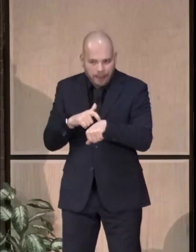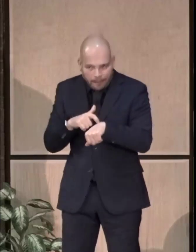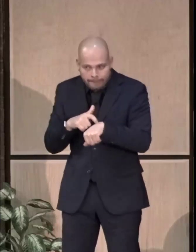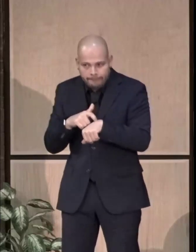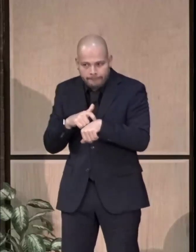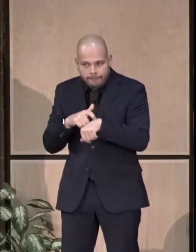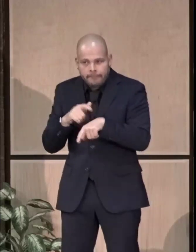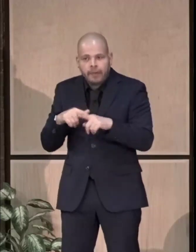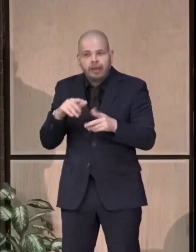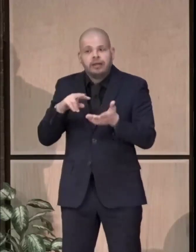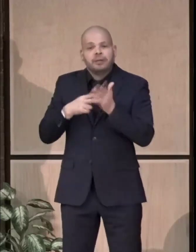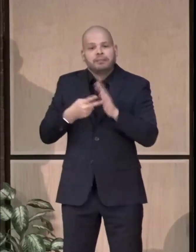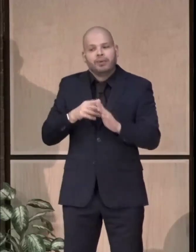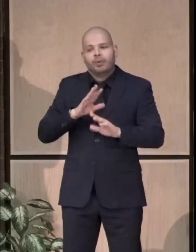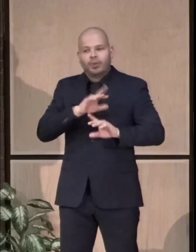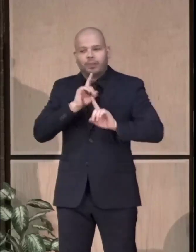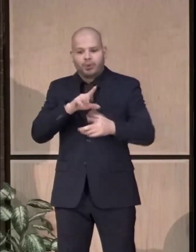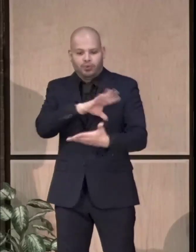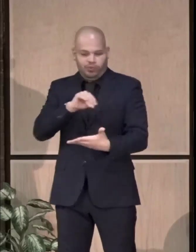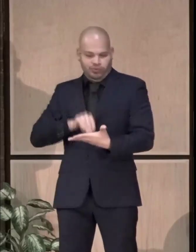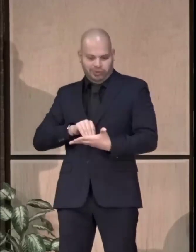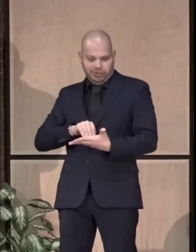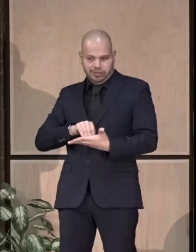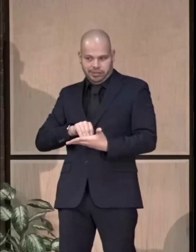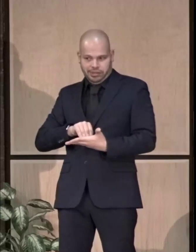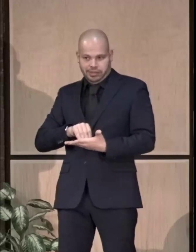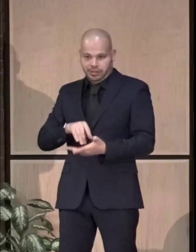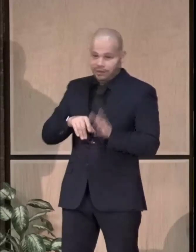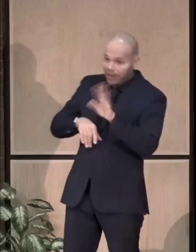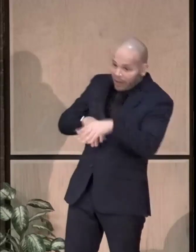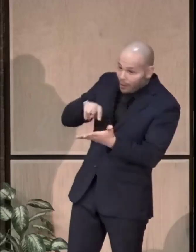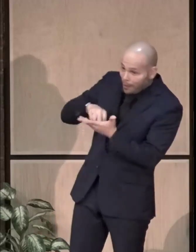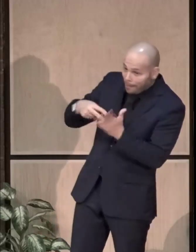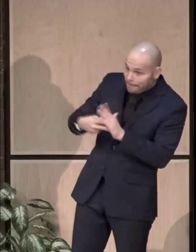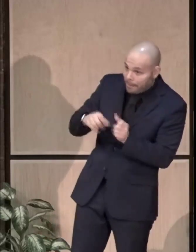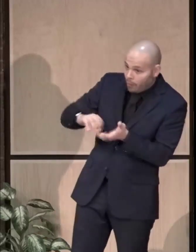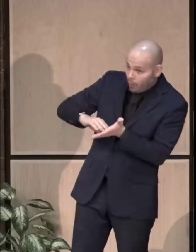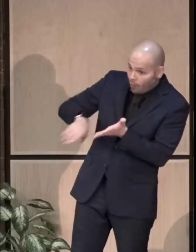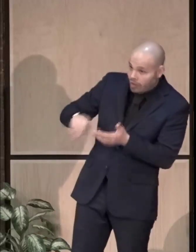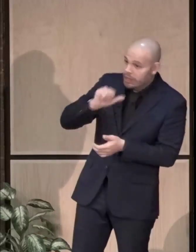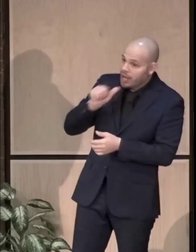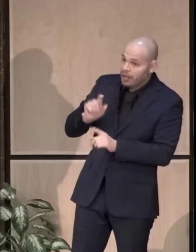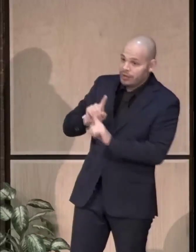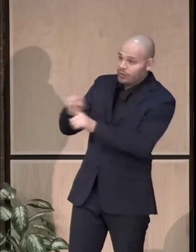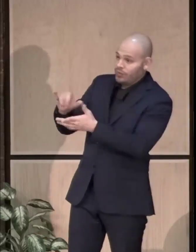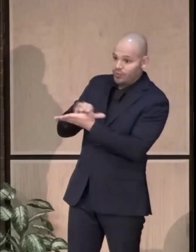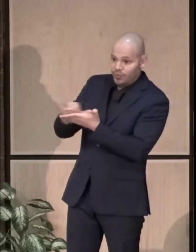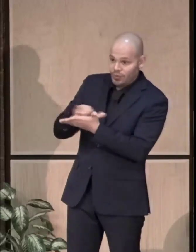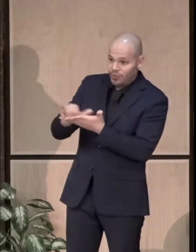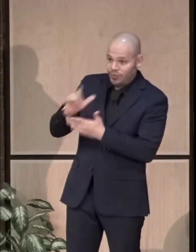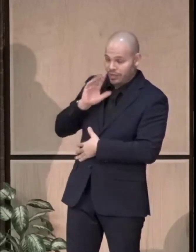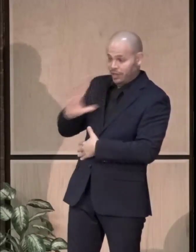time. His orders to go to New York and train people? That was his initial orders,